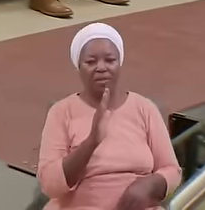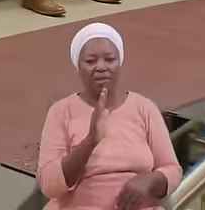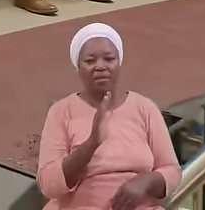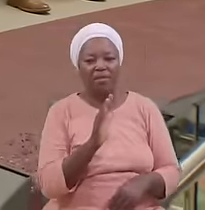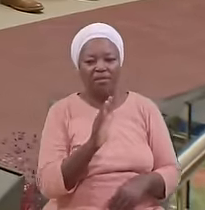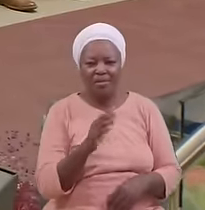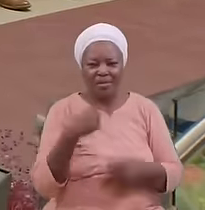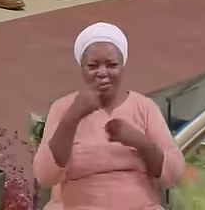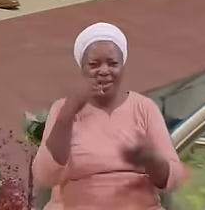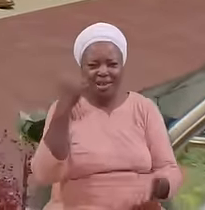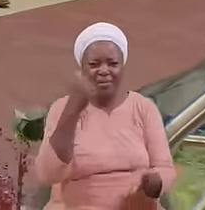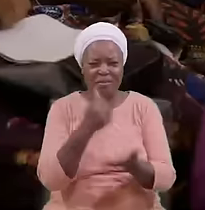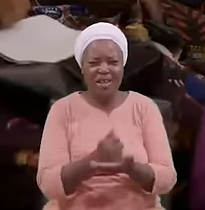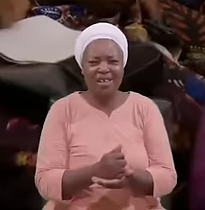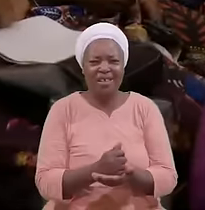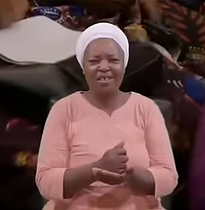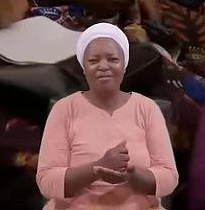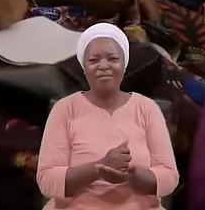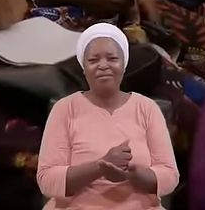I wanted a better amen there. Amen.